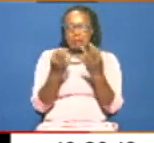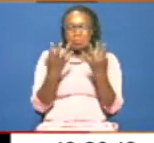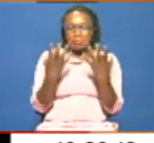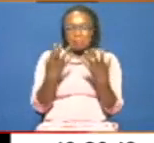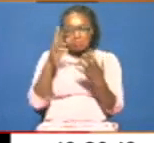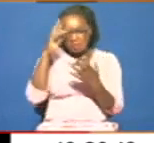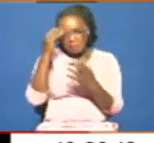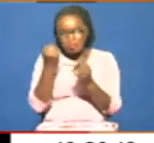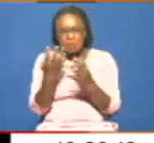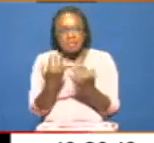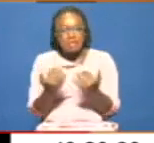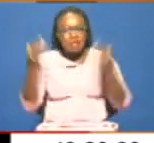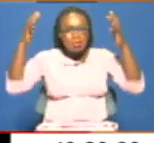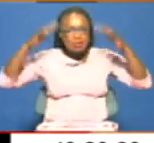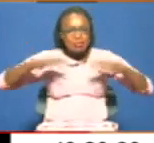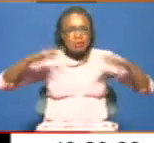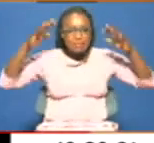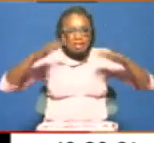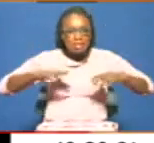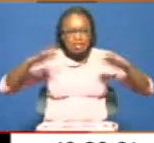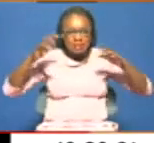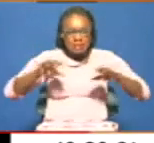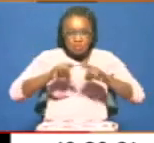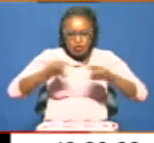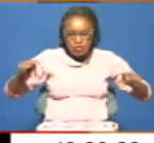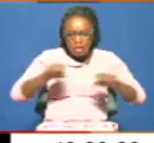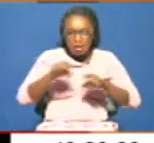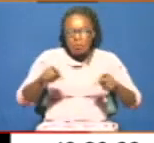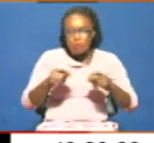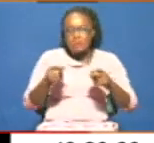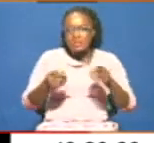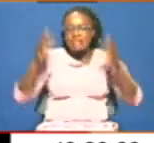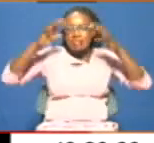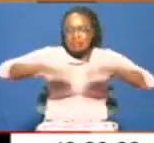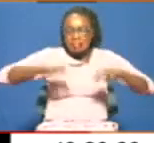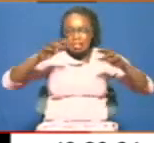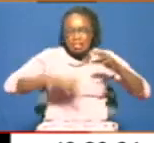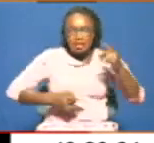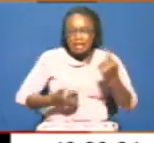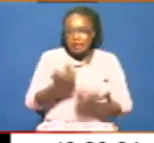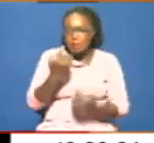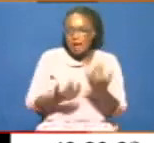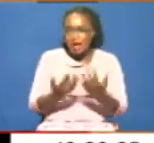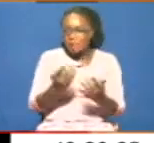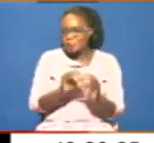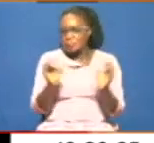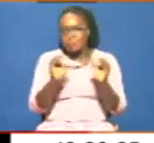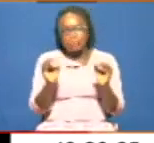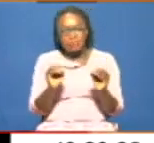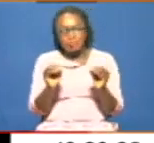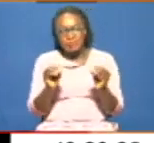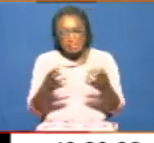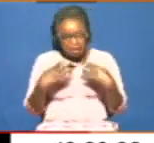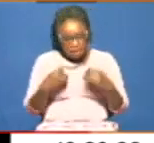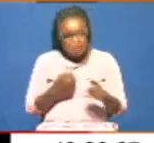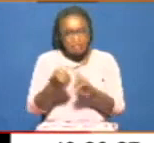especially now that it is raining, firewood has been rained on, it is not burning very well. And it has health implications. That